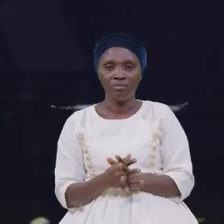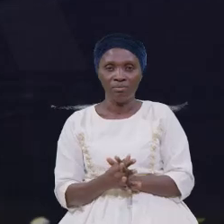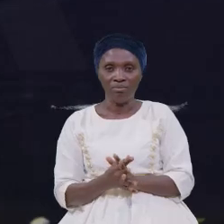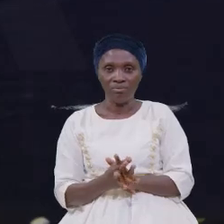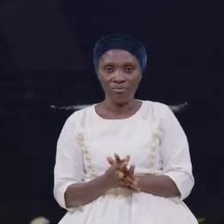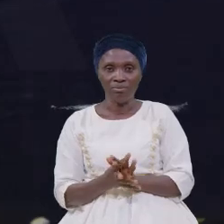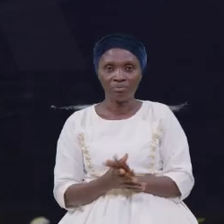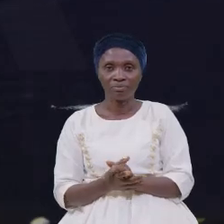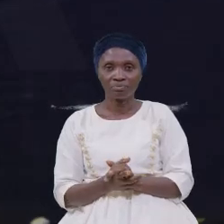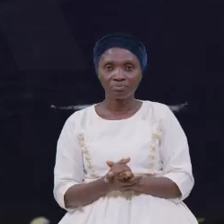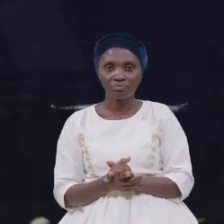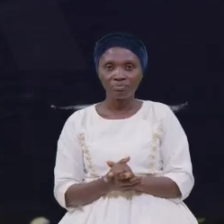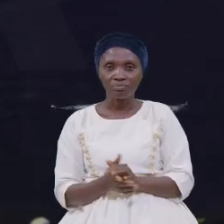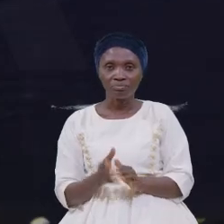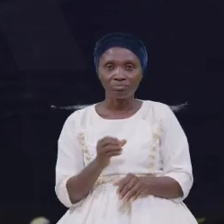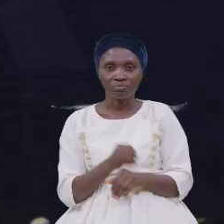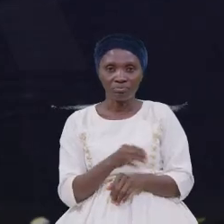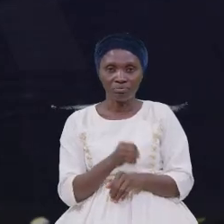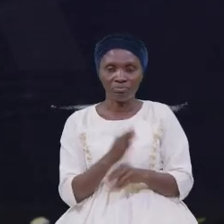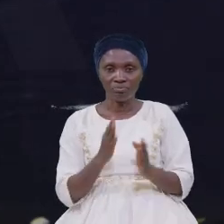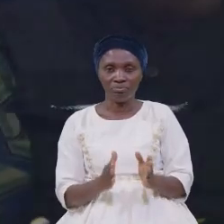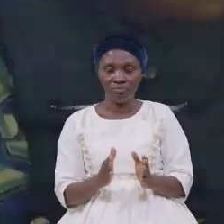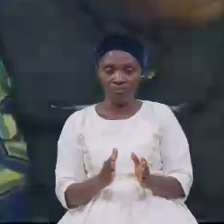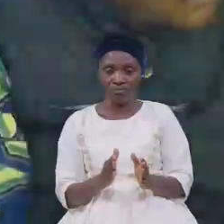make sure you touch every area.